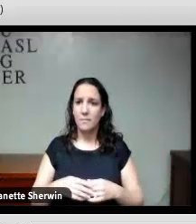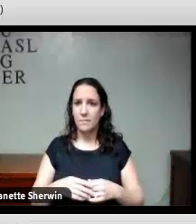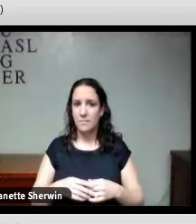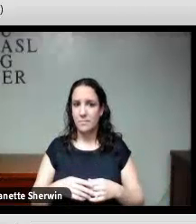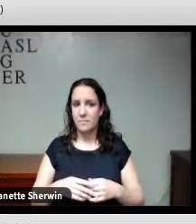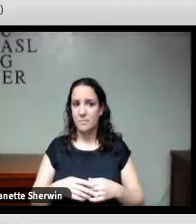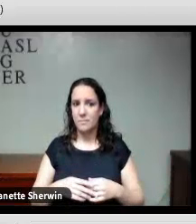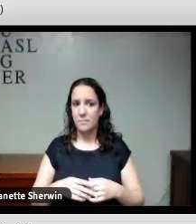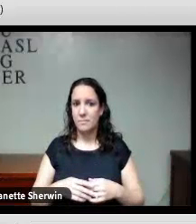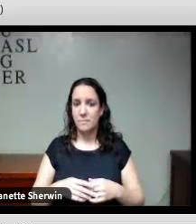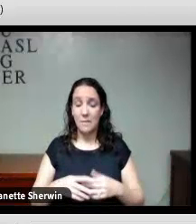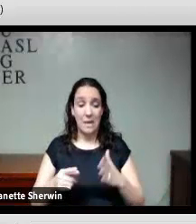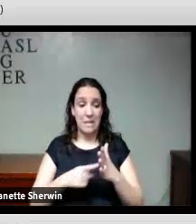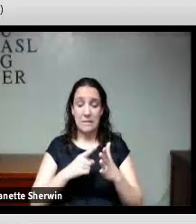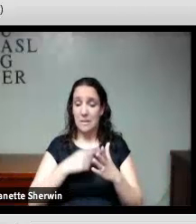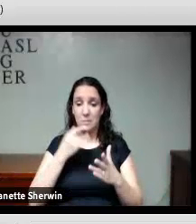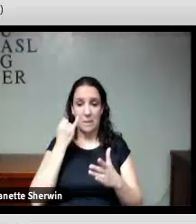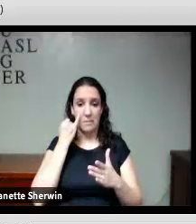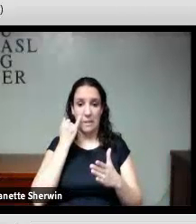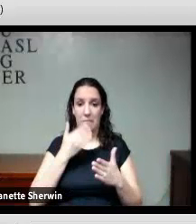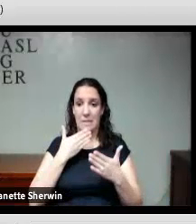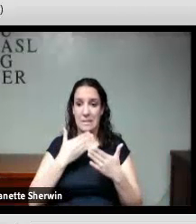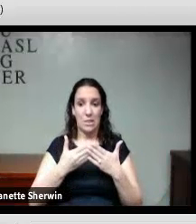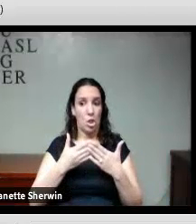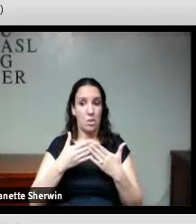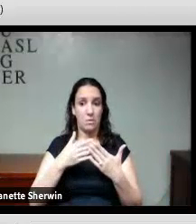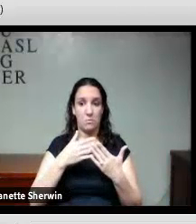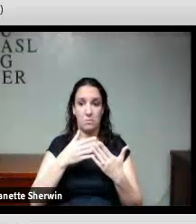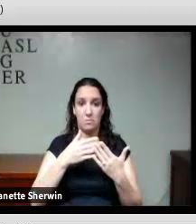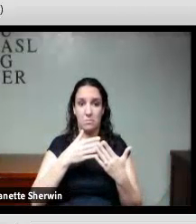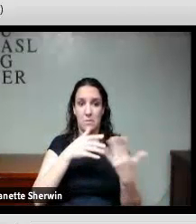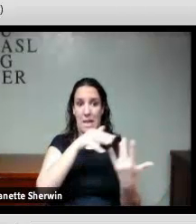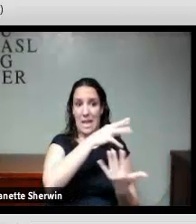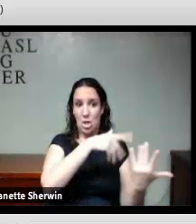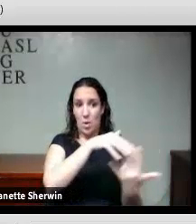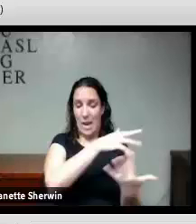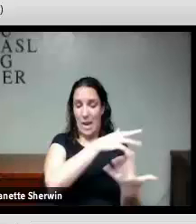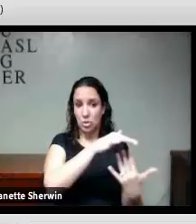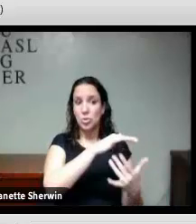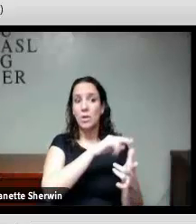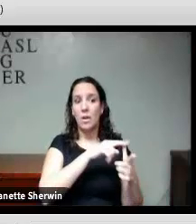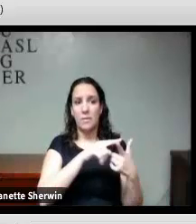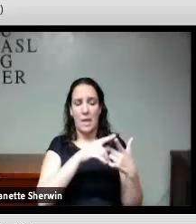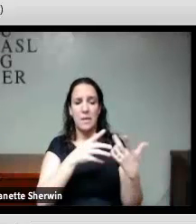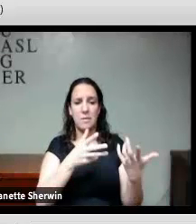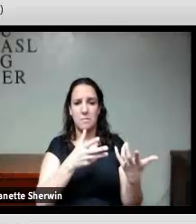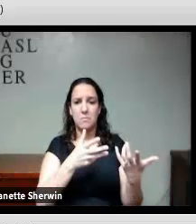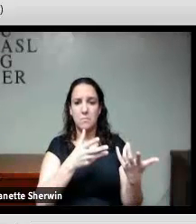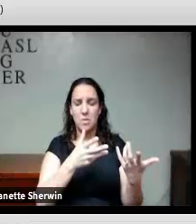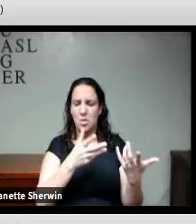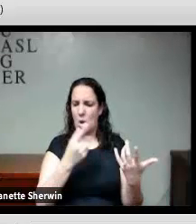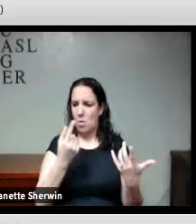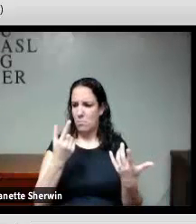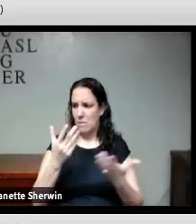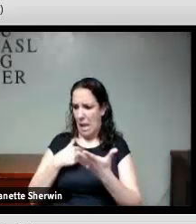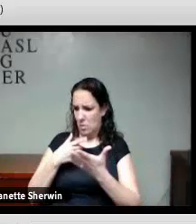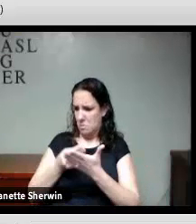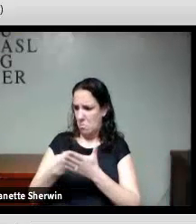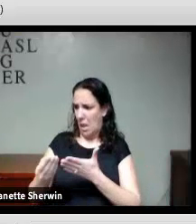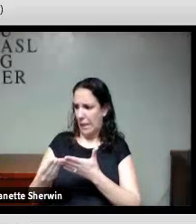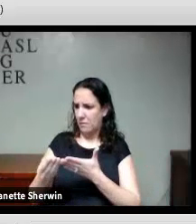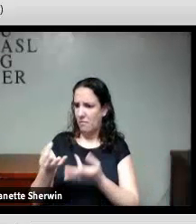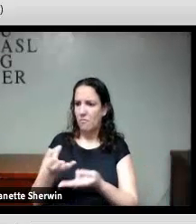good interaction, where we've been interacting with somebody and they pick something else up. I was buying furniture on New Year's Day. Had